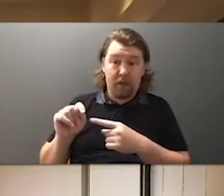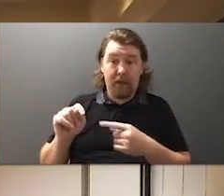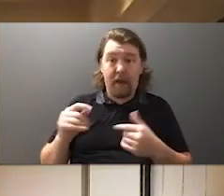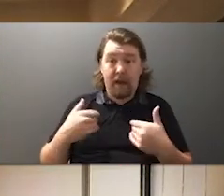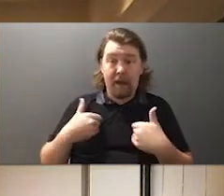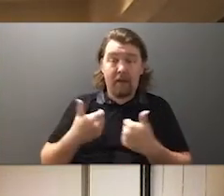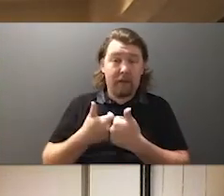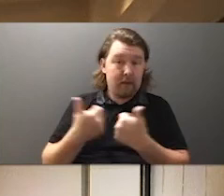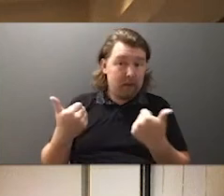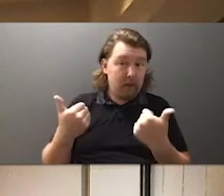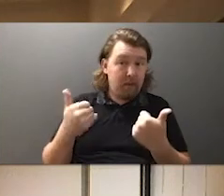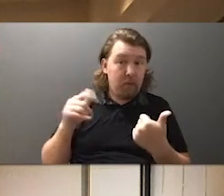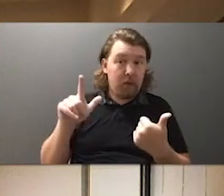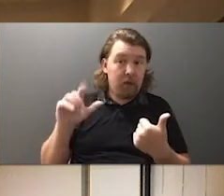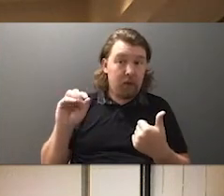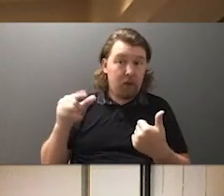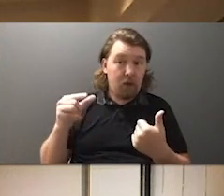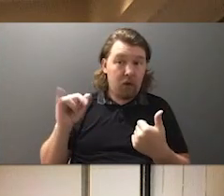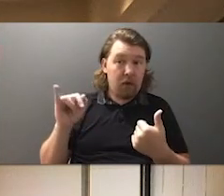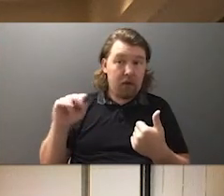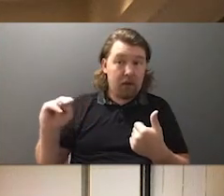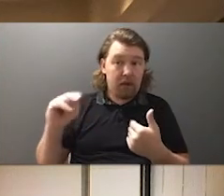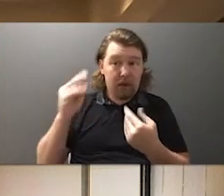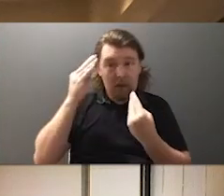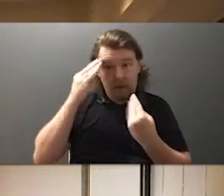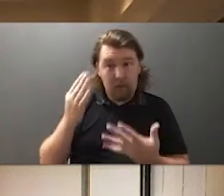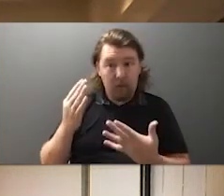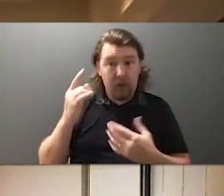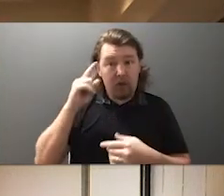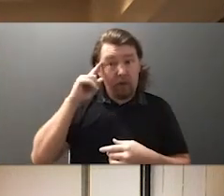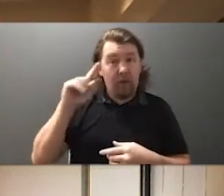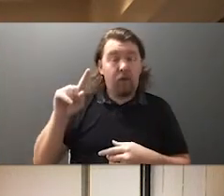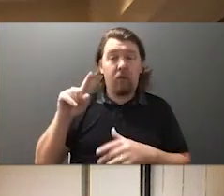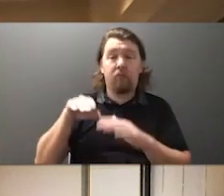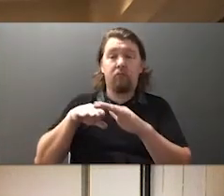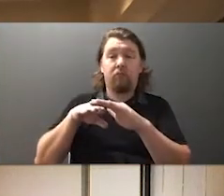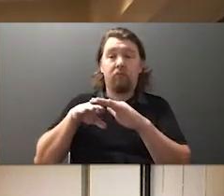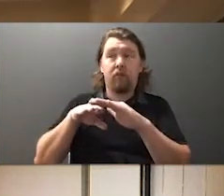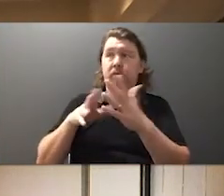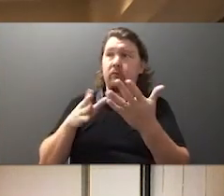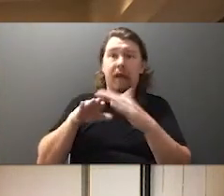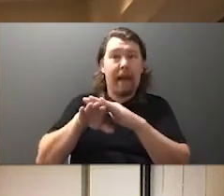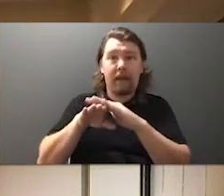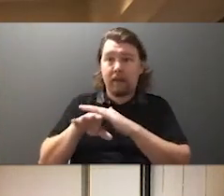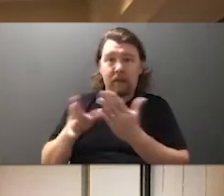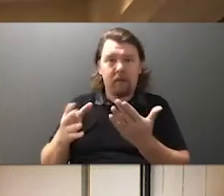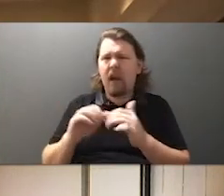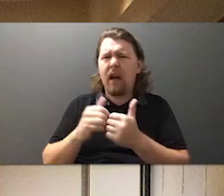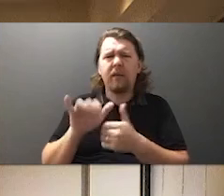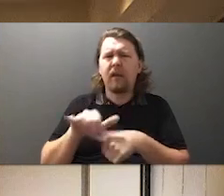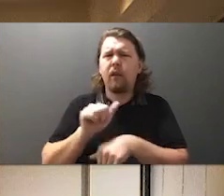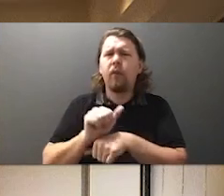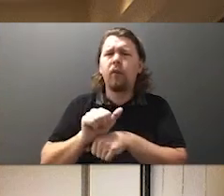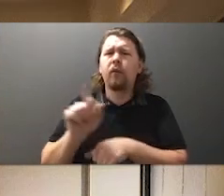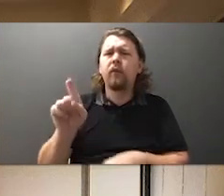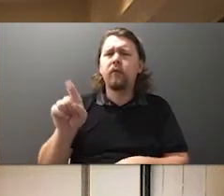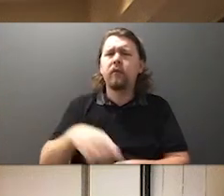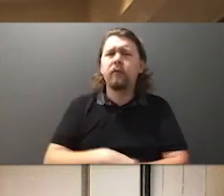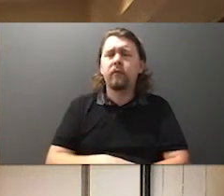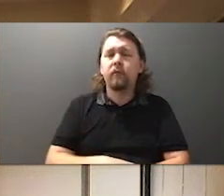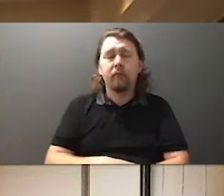the OT have like a separate login information to be able to access? How does that